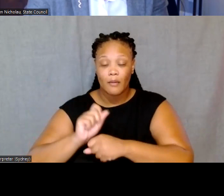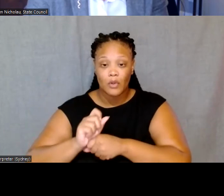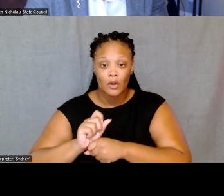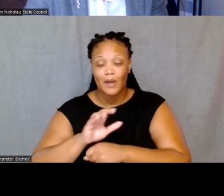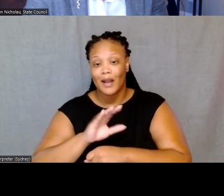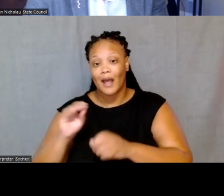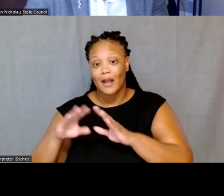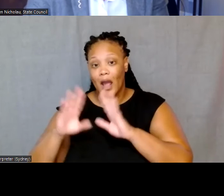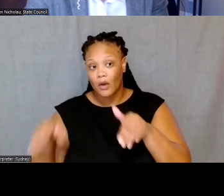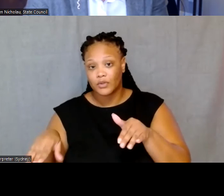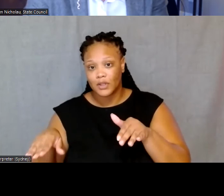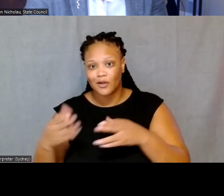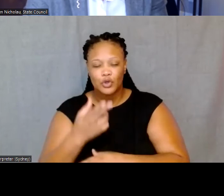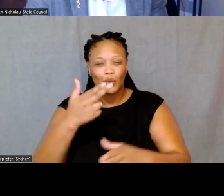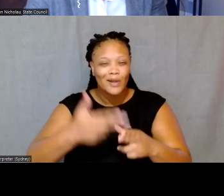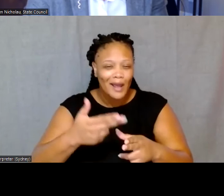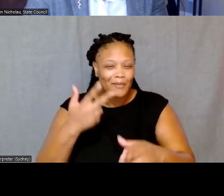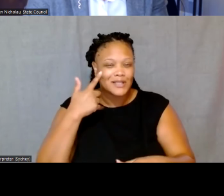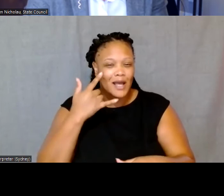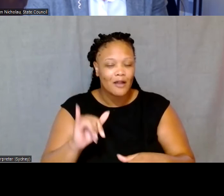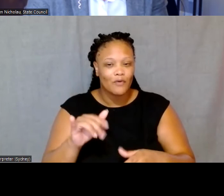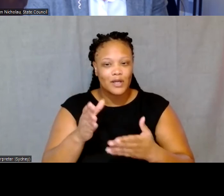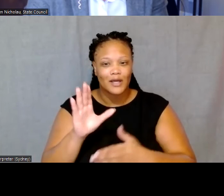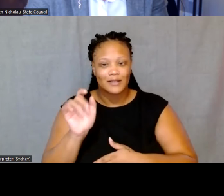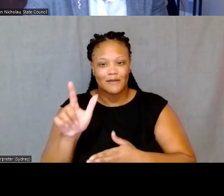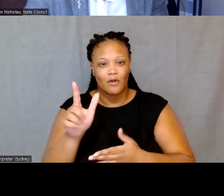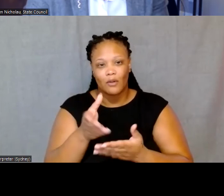Rights Department. So that's just one example of how we partner.